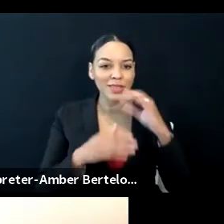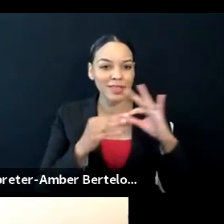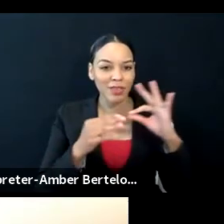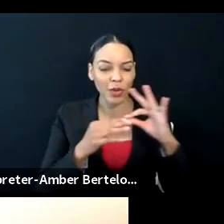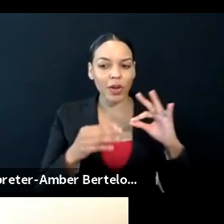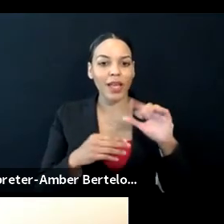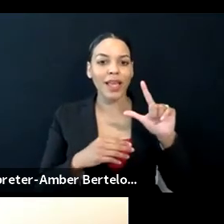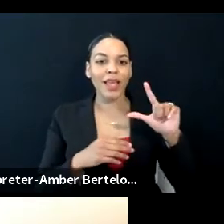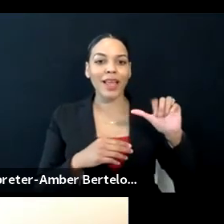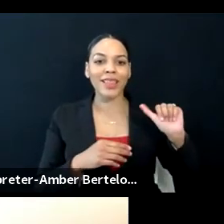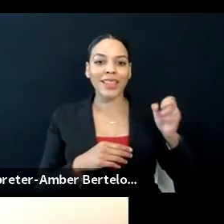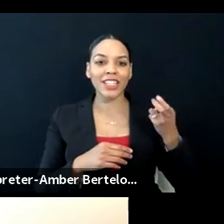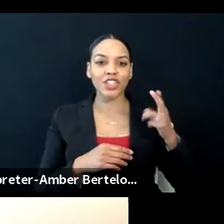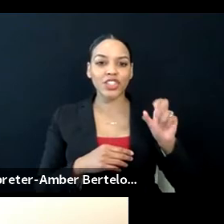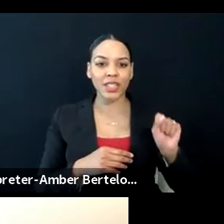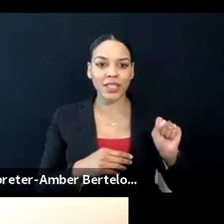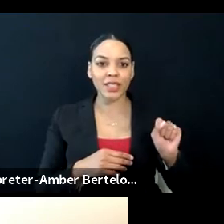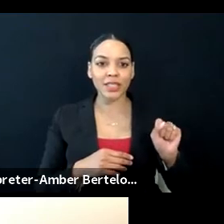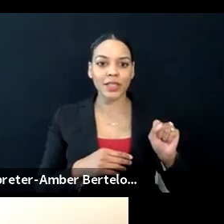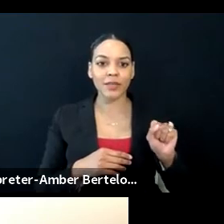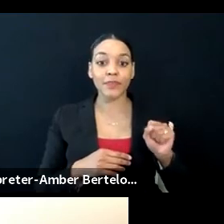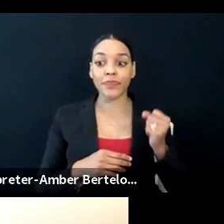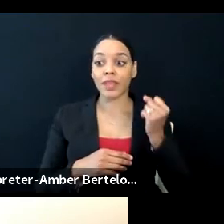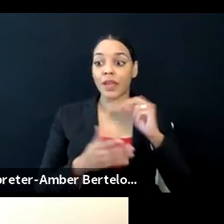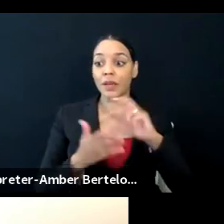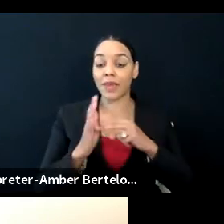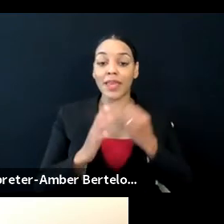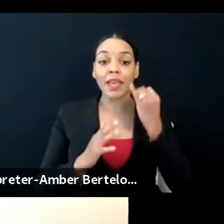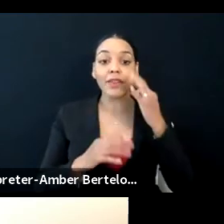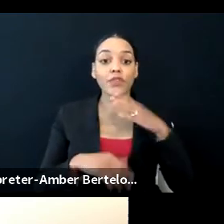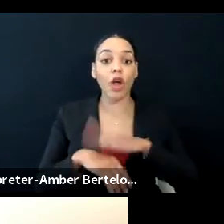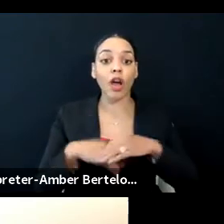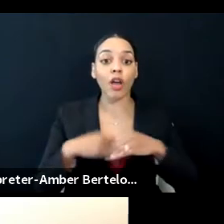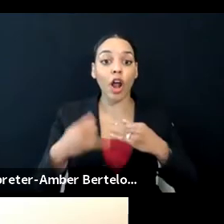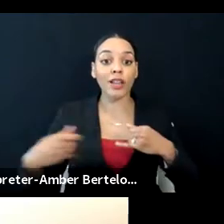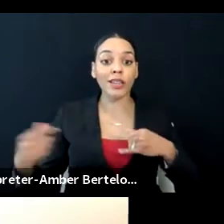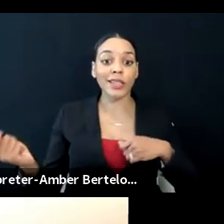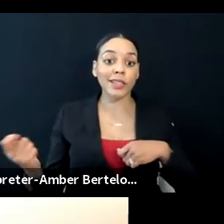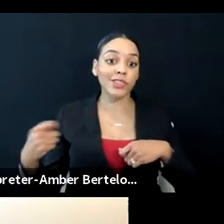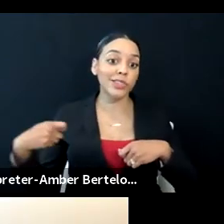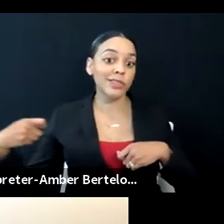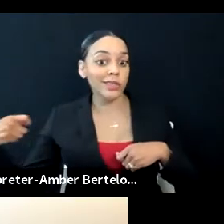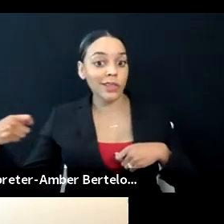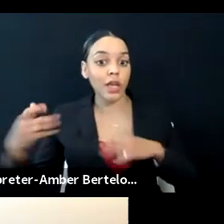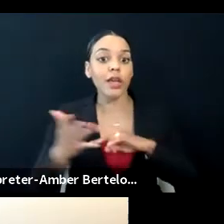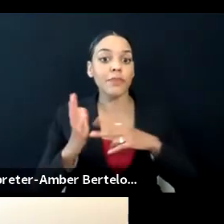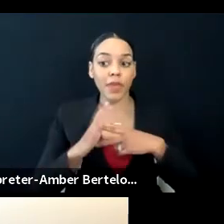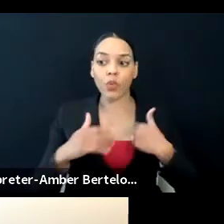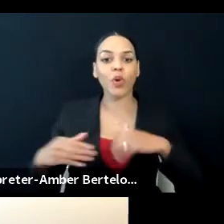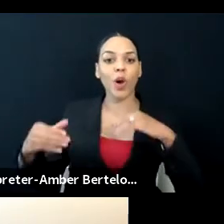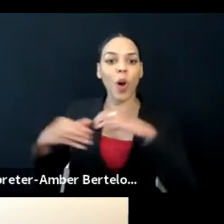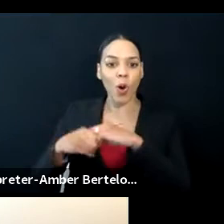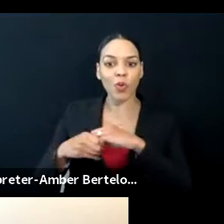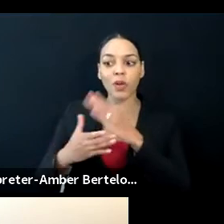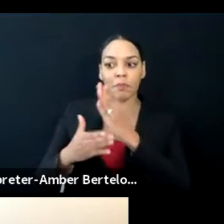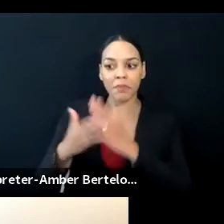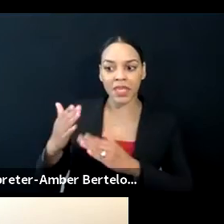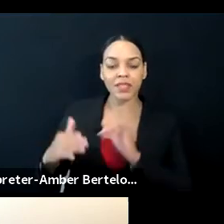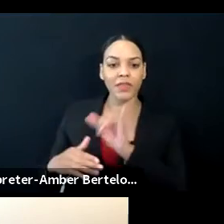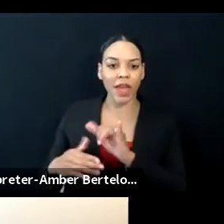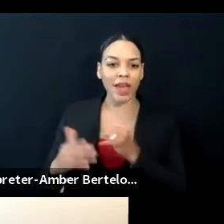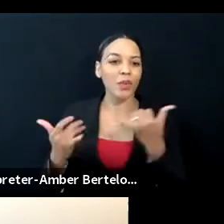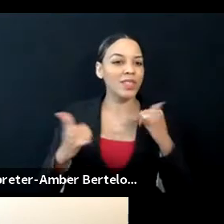the resources is if you're on our leash, so that we gonna own a piece of it, we still sharecropping. You